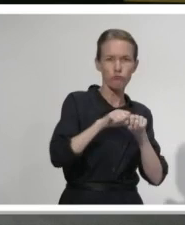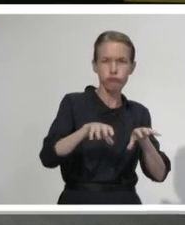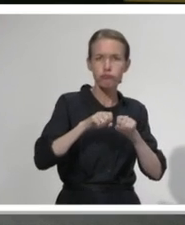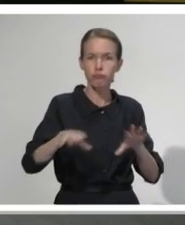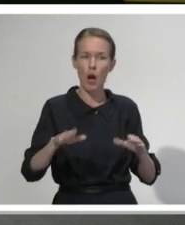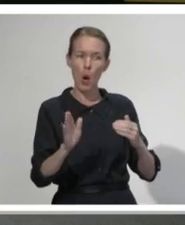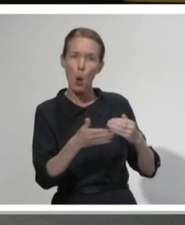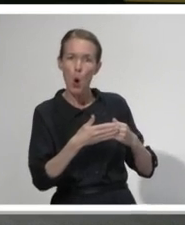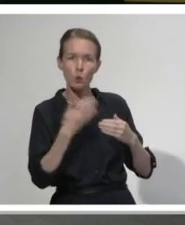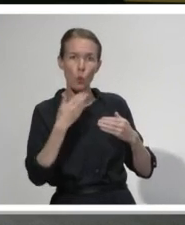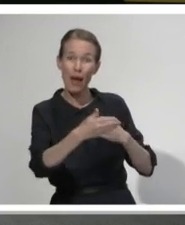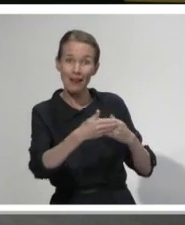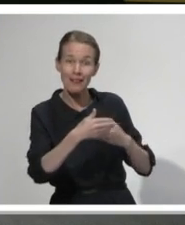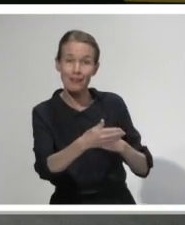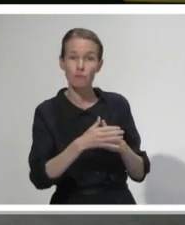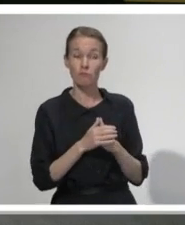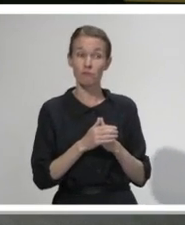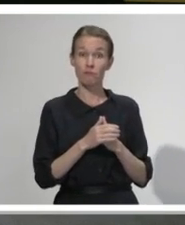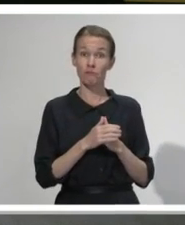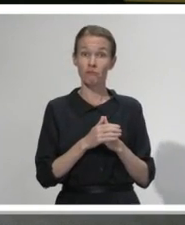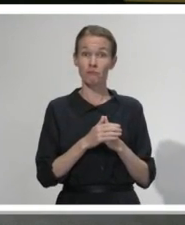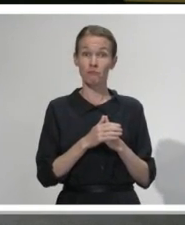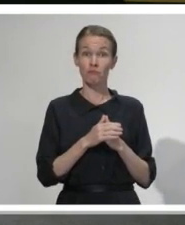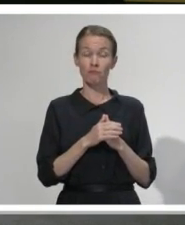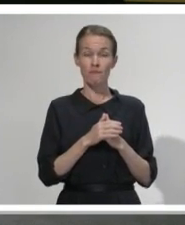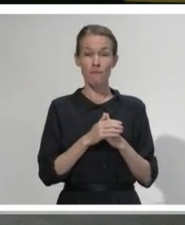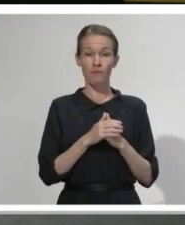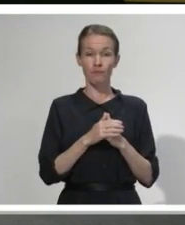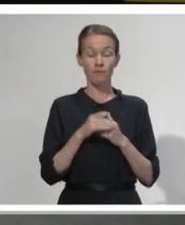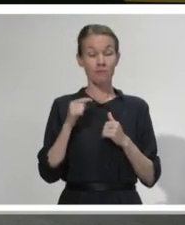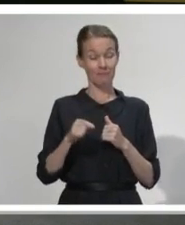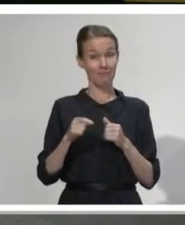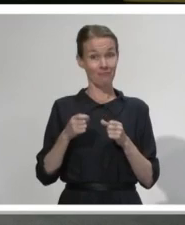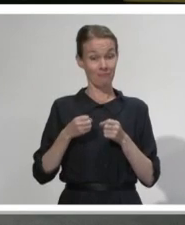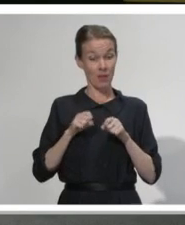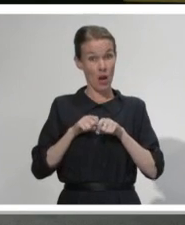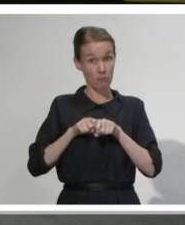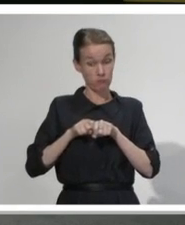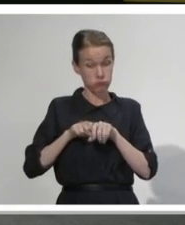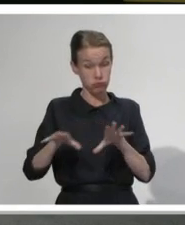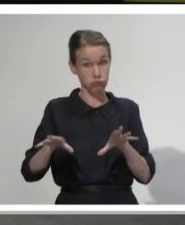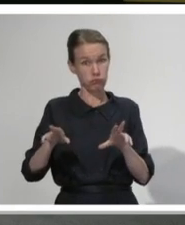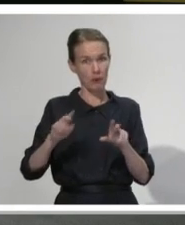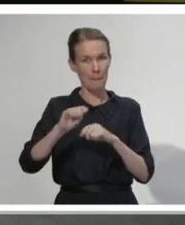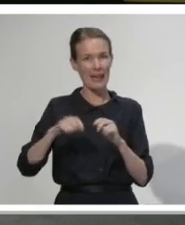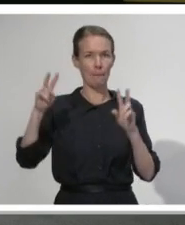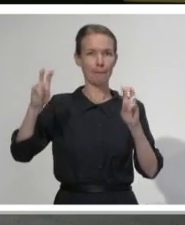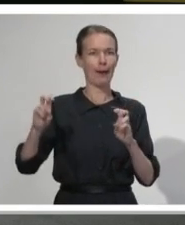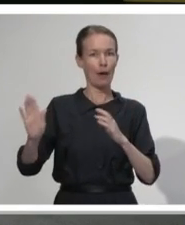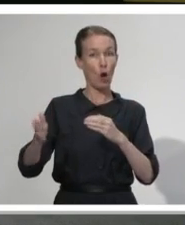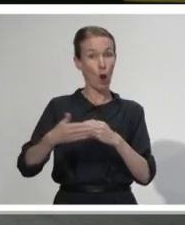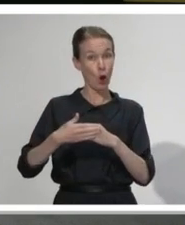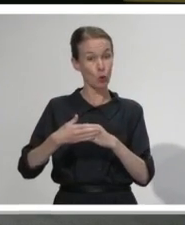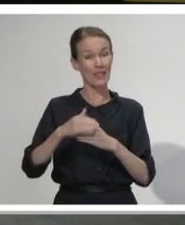very encouraging. We've determined that a cluster would be officially closed when you've got a 28-day period from